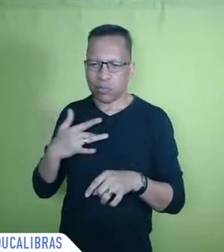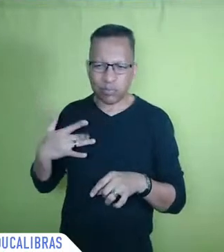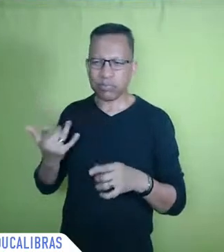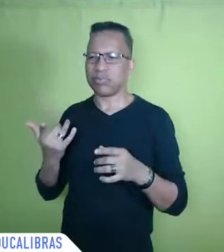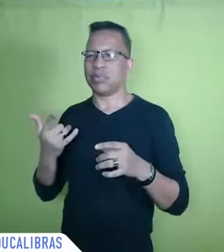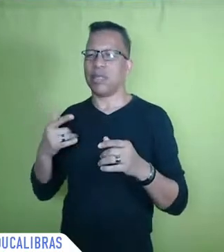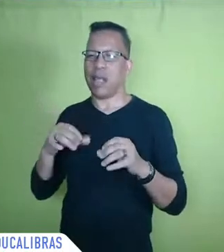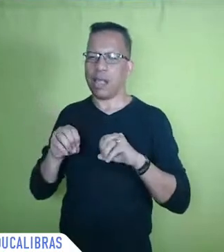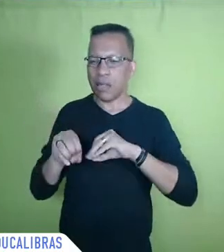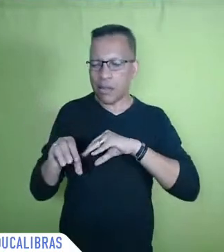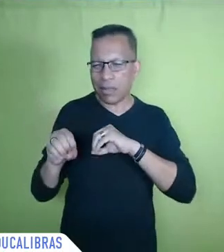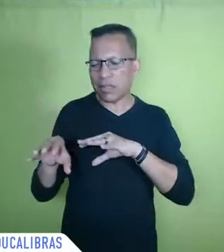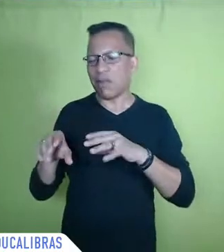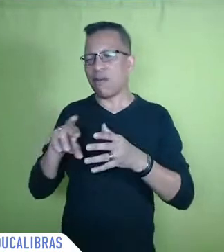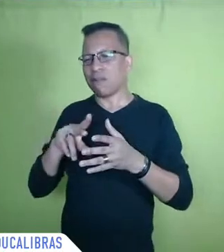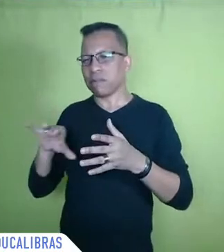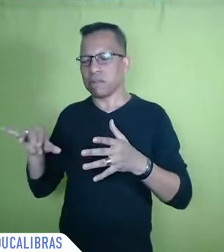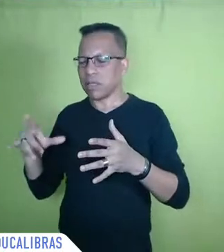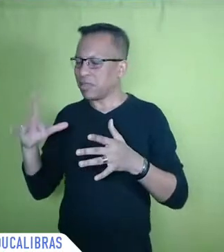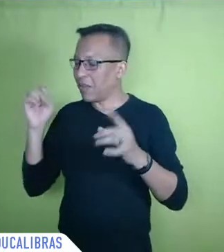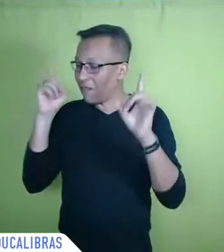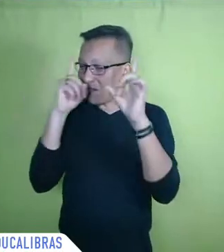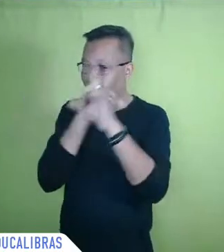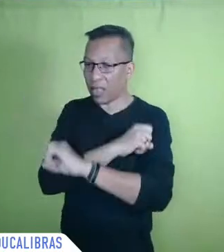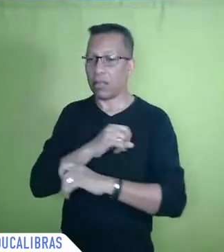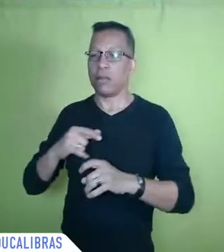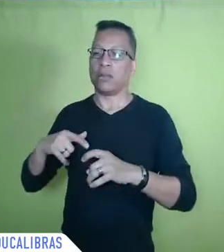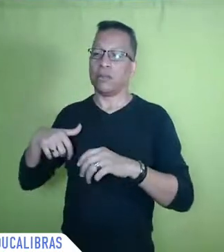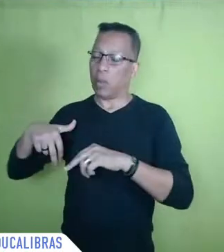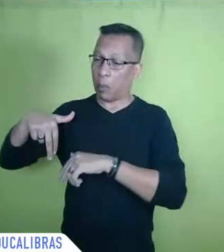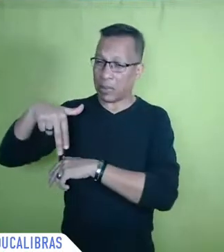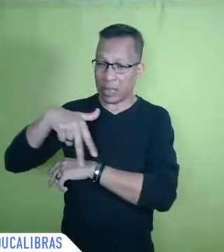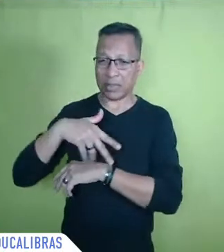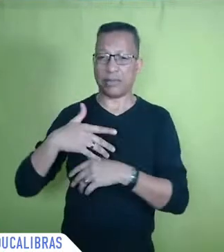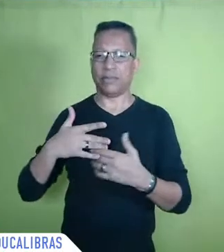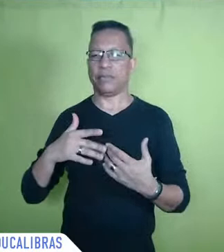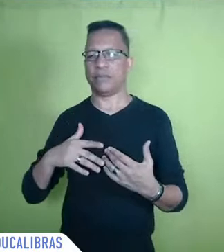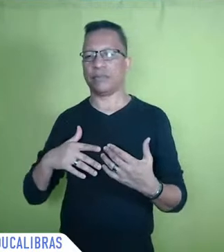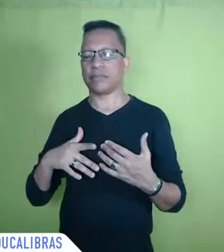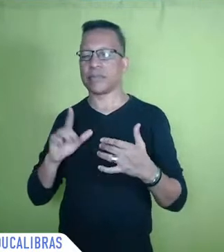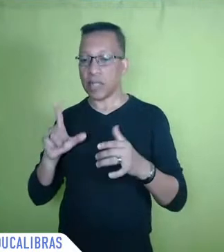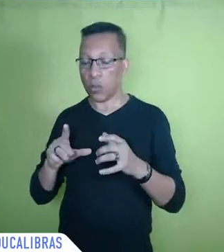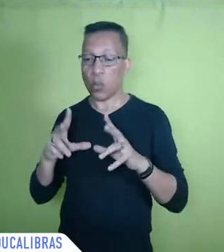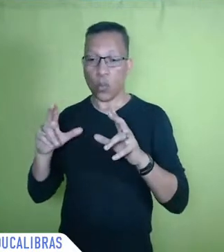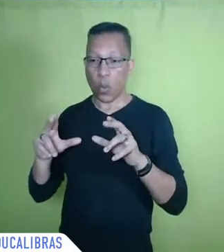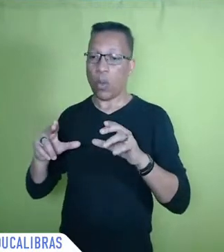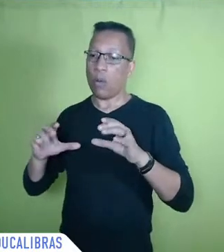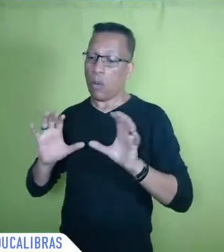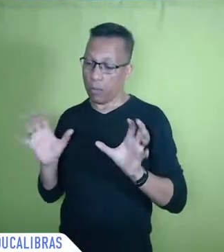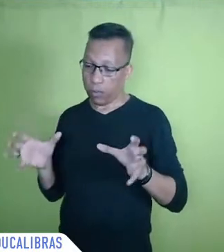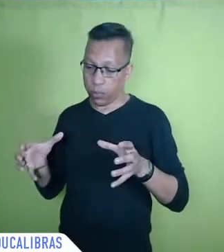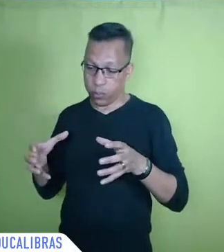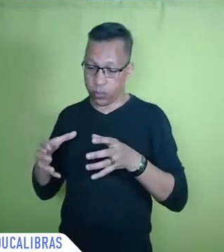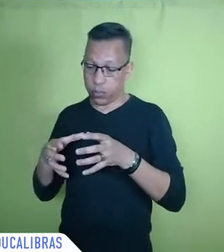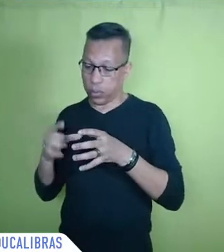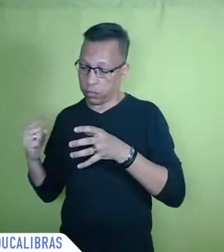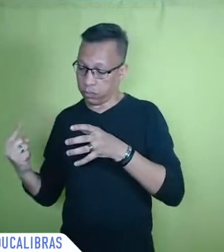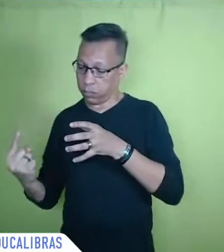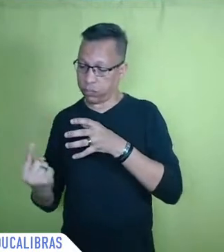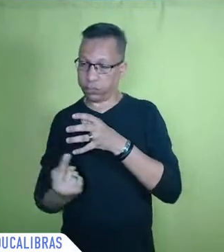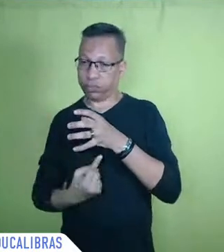income, less access to health, education, worse mobility, and that's a